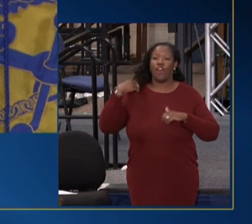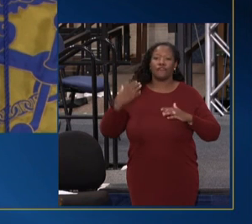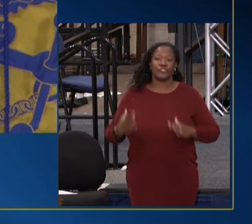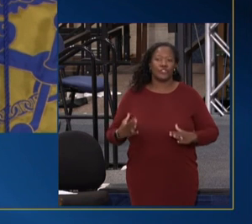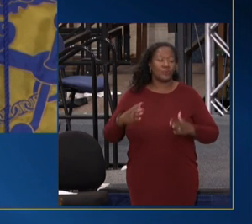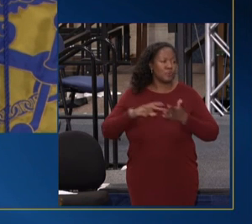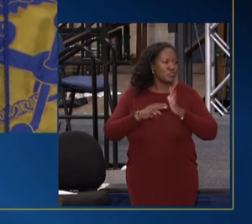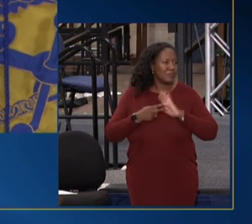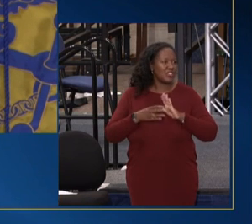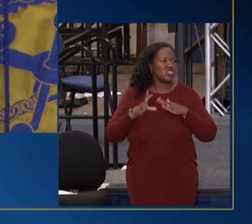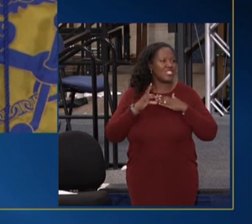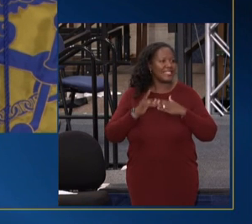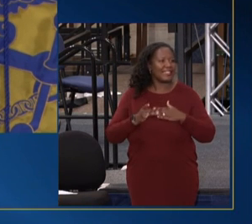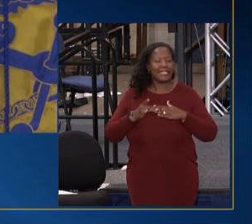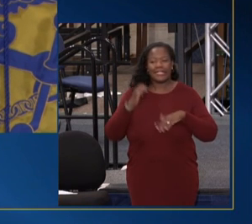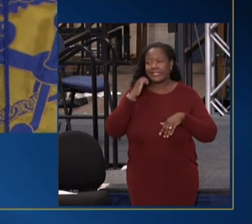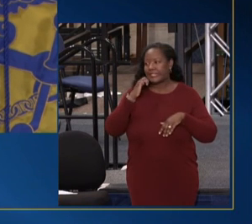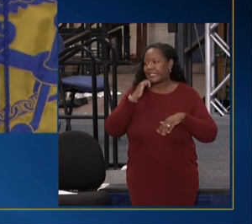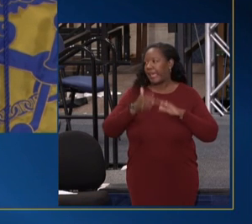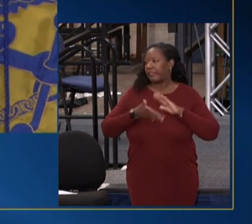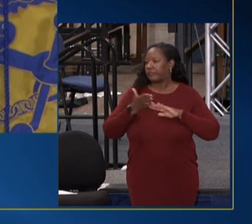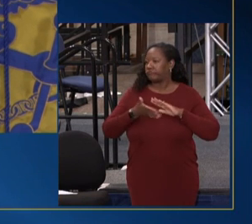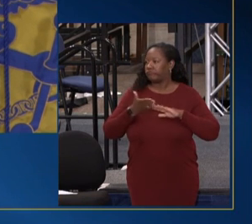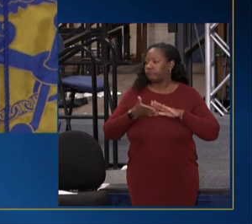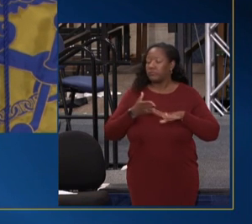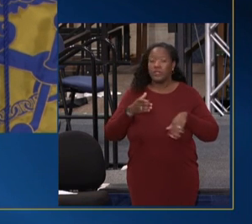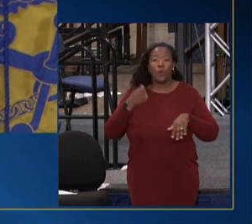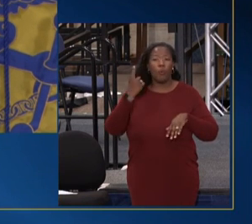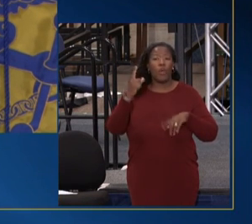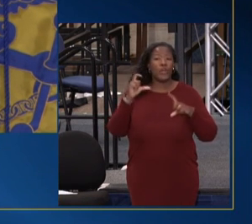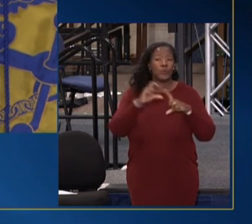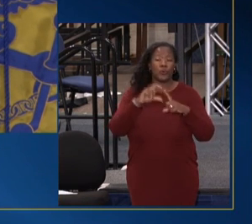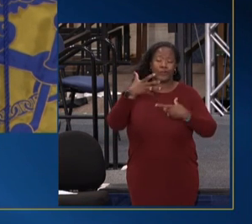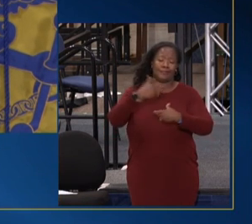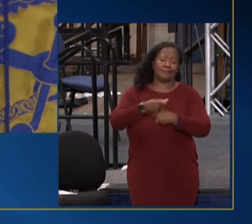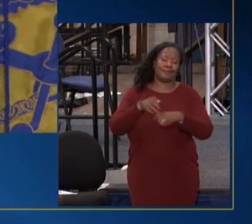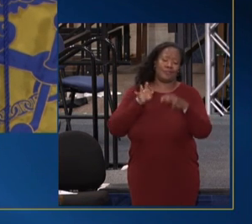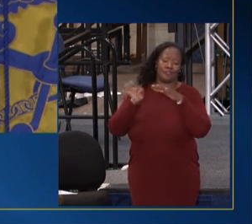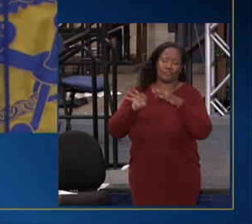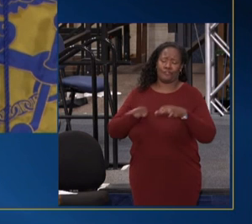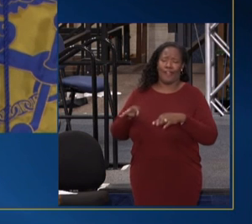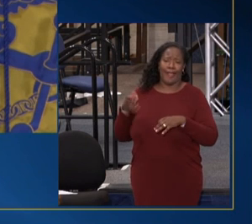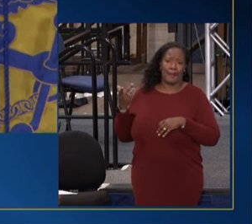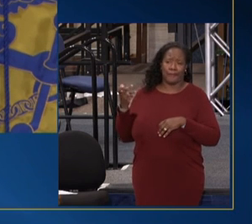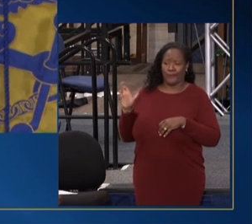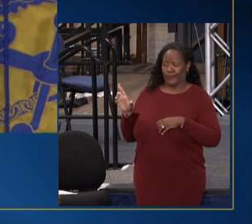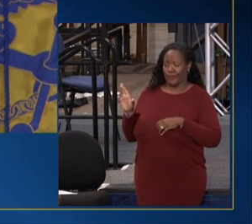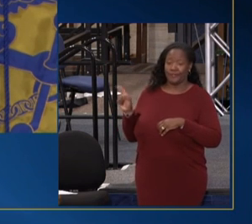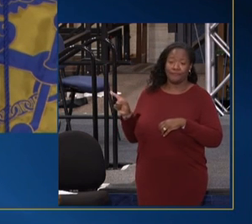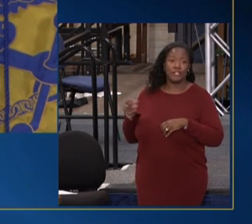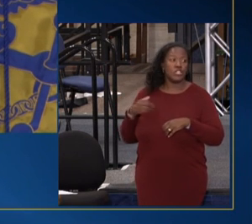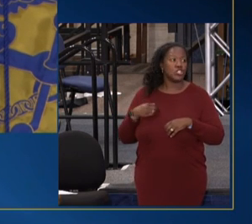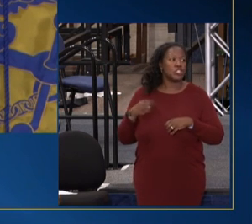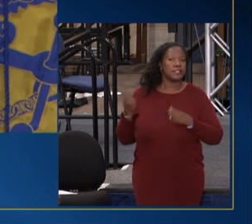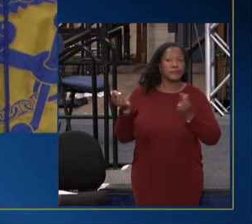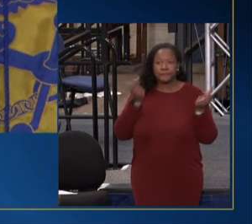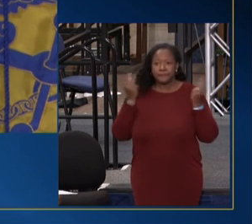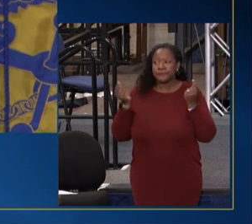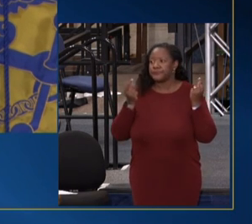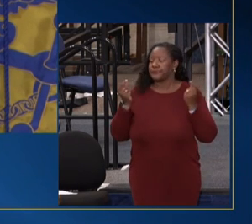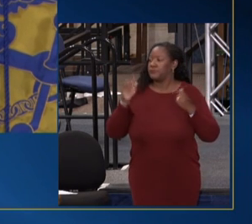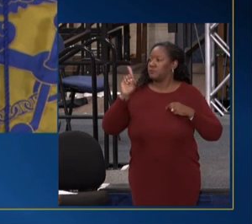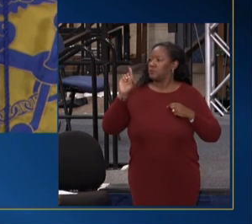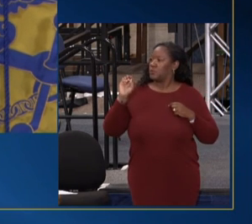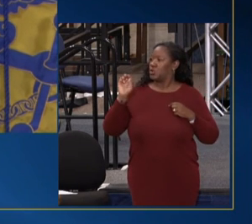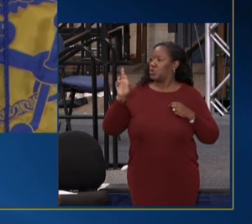leads the day-to-day. If I had to say one word to describe Deputy Secretary Palm, is that she's a doer. So much of what you